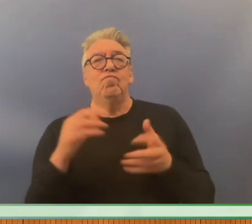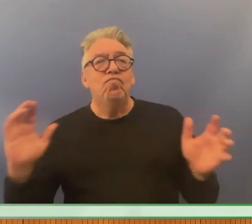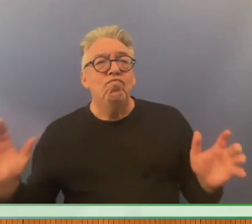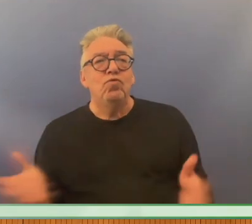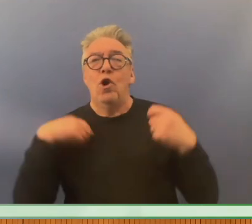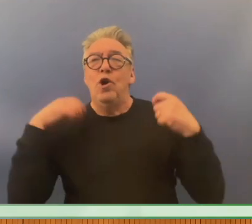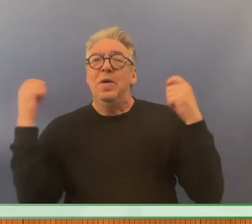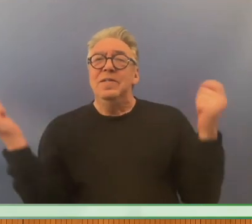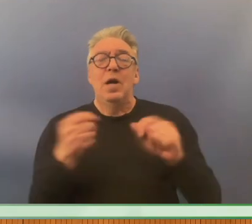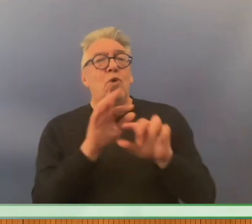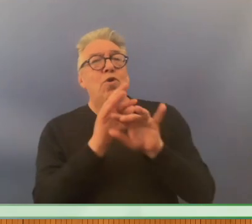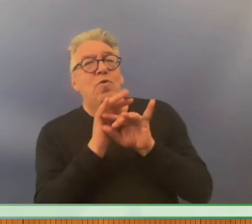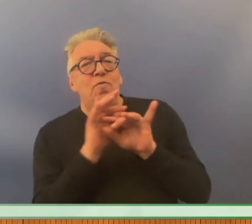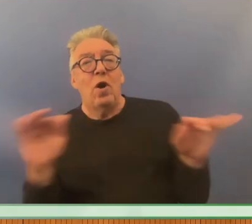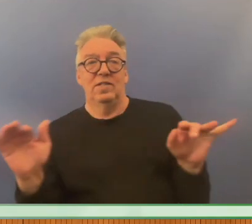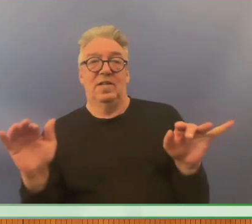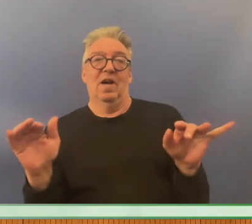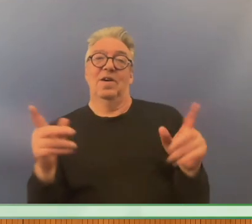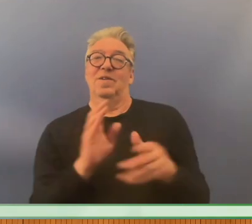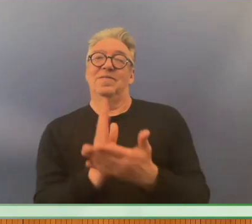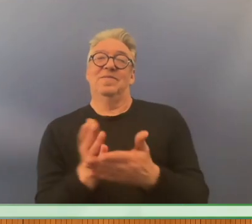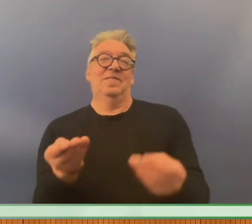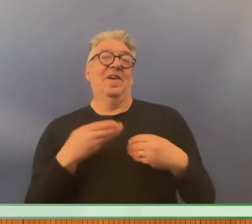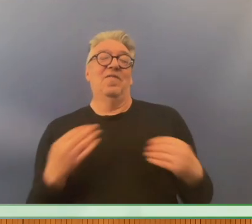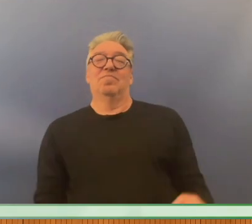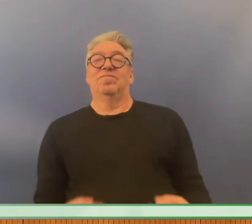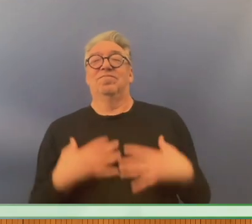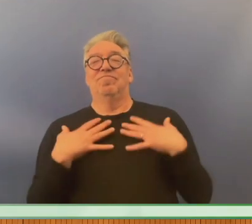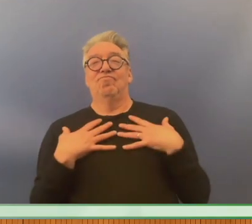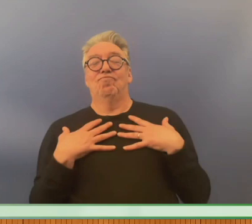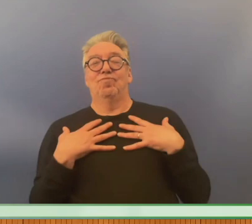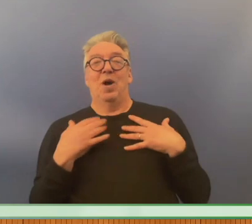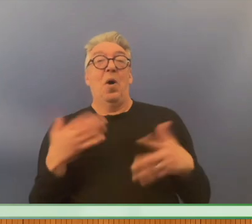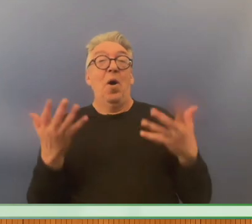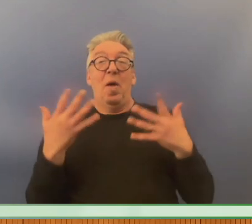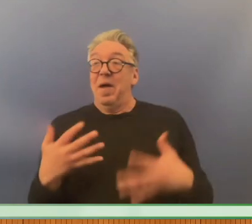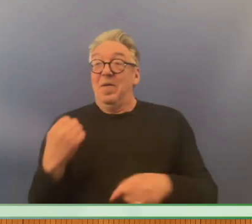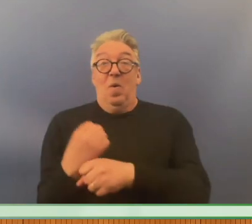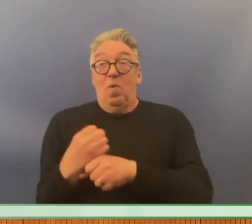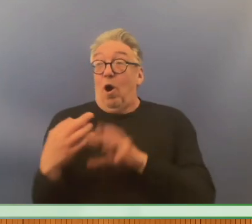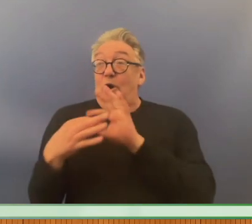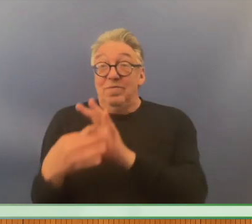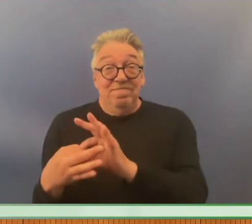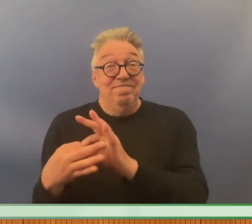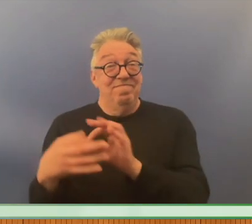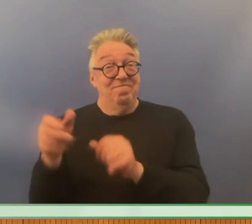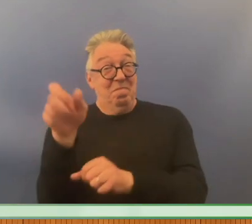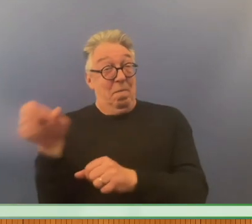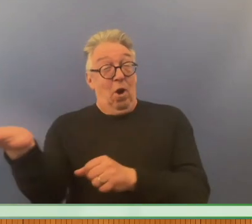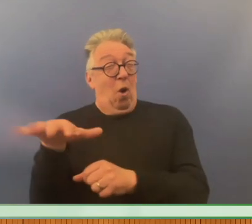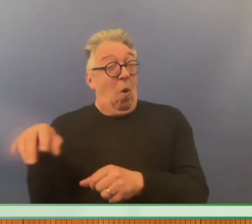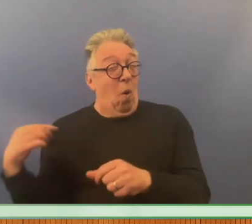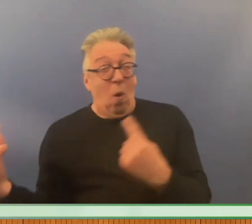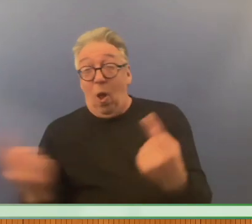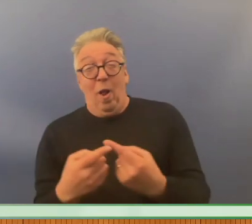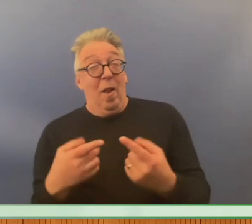I've had the chance to work and interact with people who are very passionate about changing the world, and this has motivated me